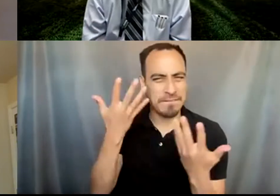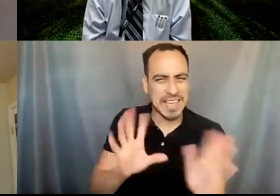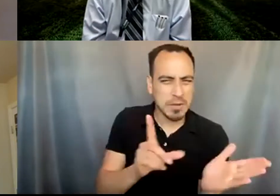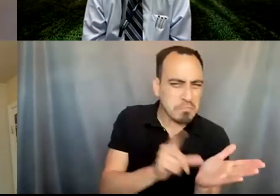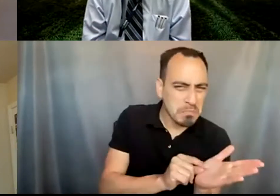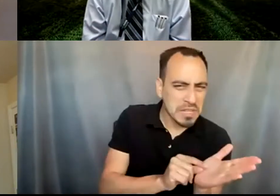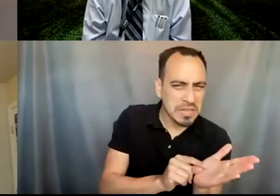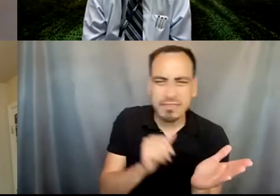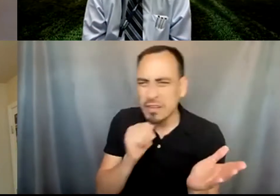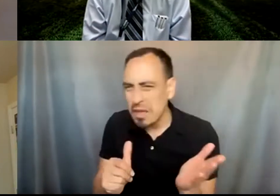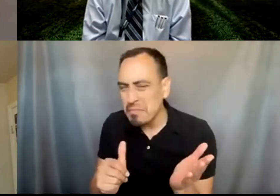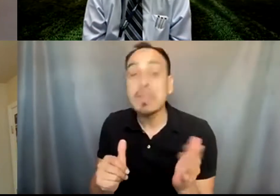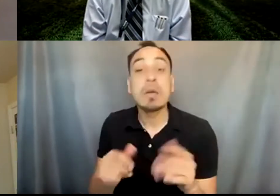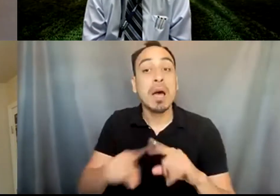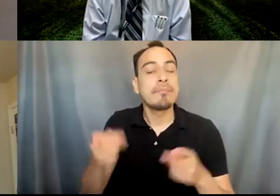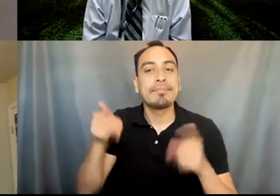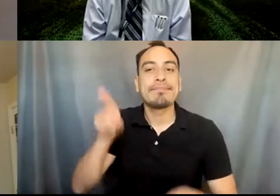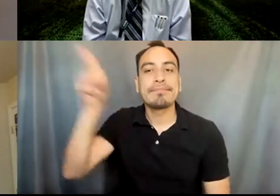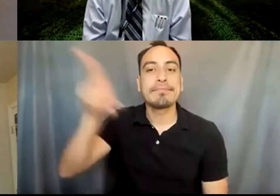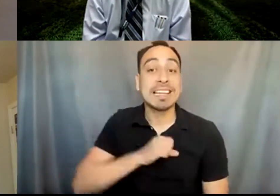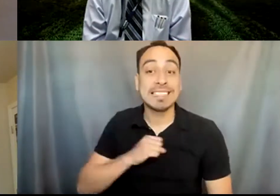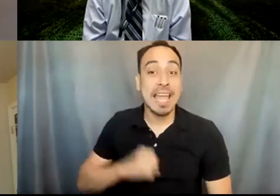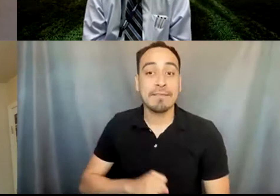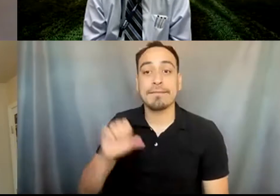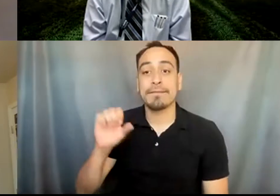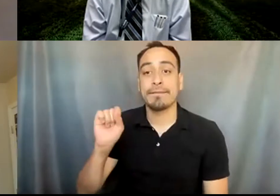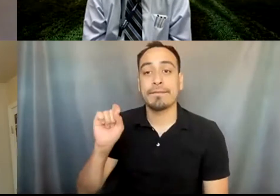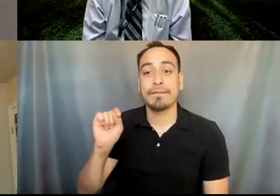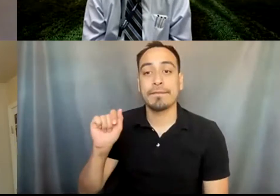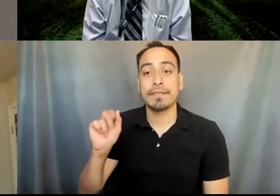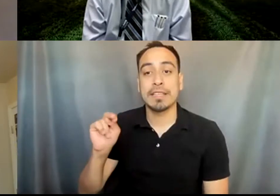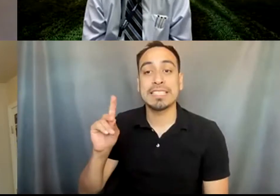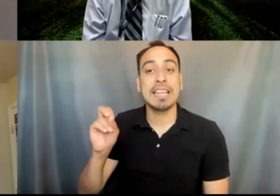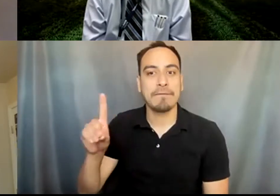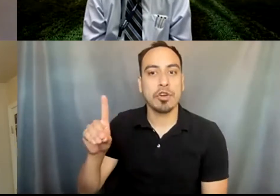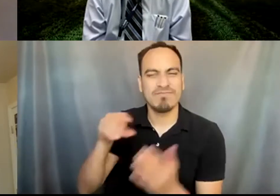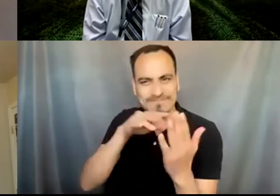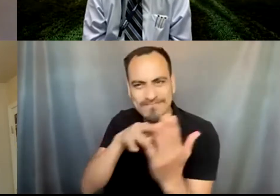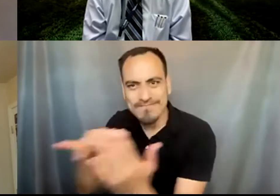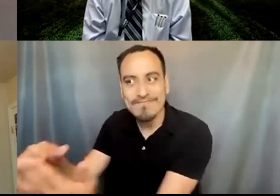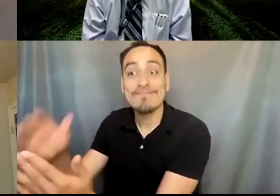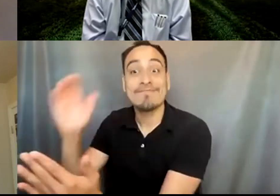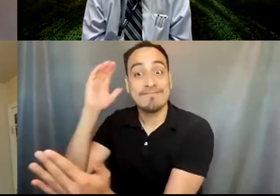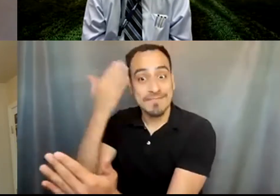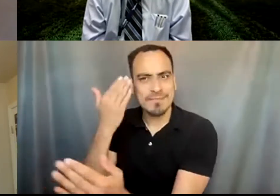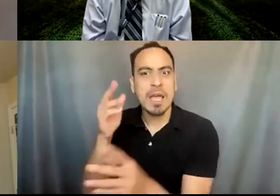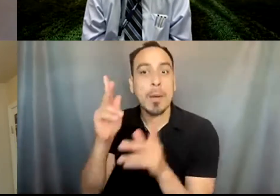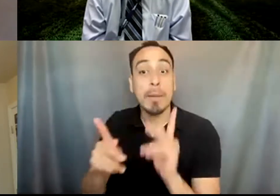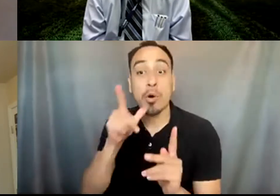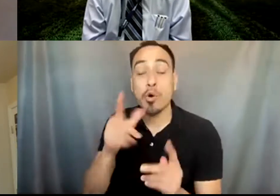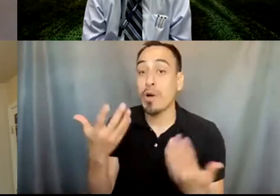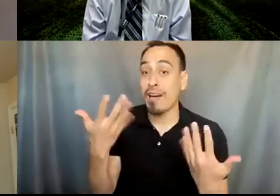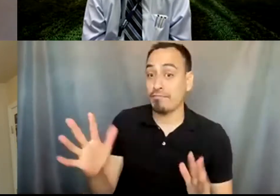study from Stanford that looked at people who had vaccine breakthroughs, and they